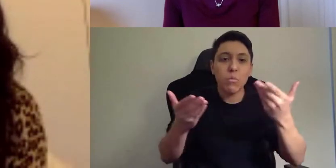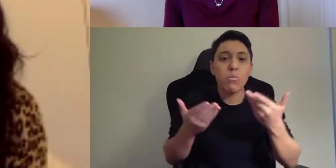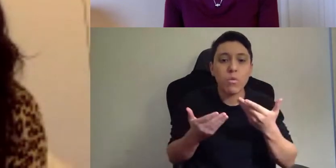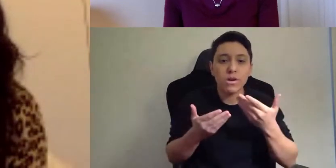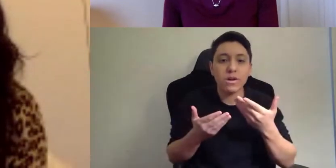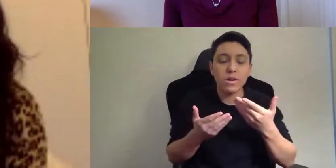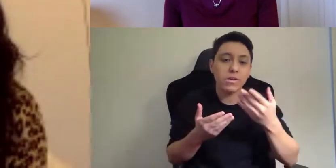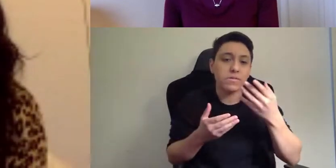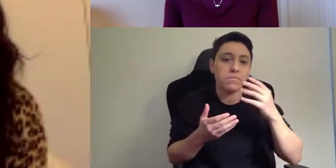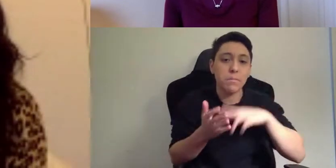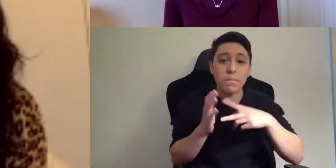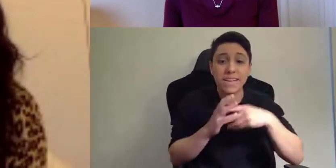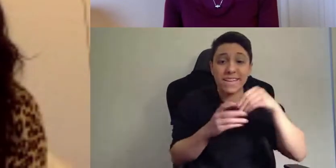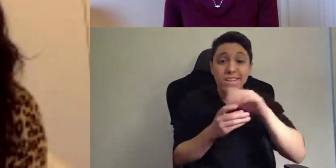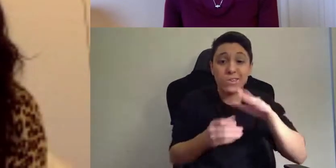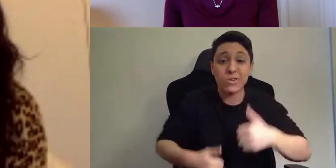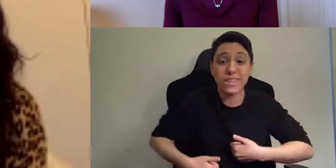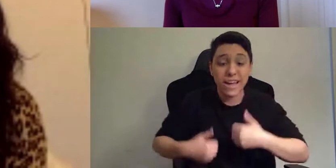finding gratitude.